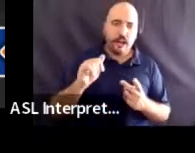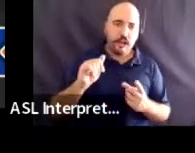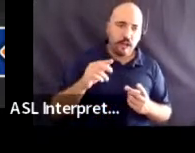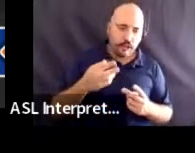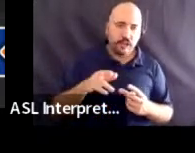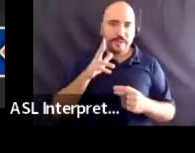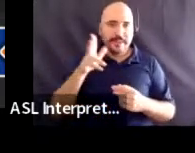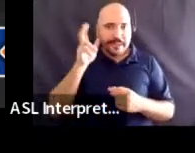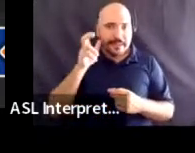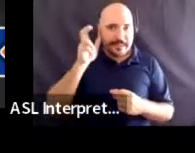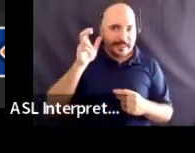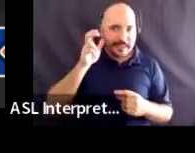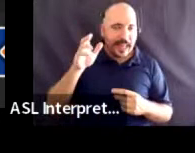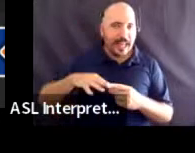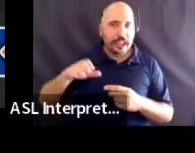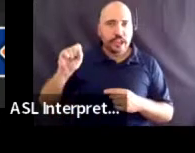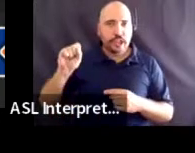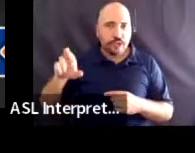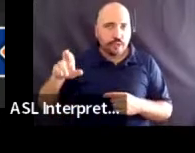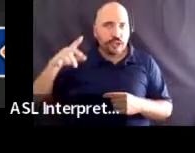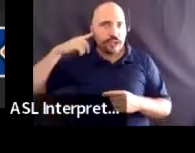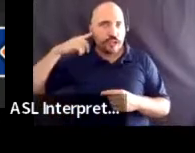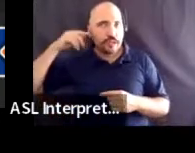be listening on screen readers and